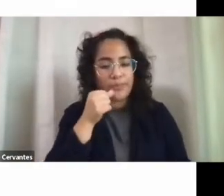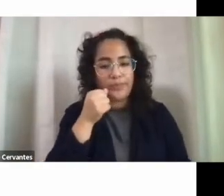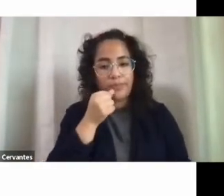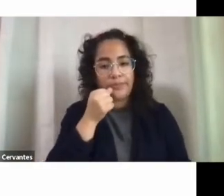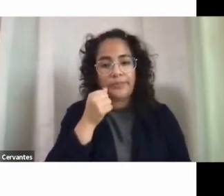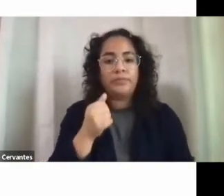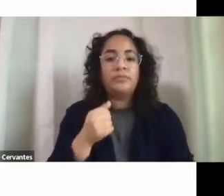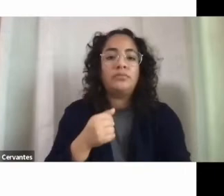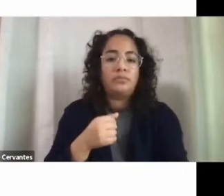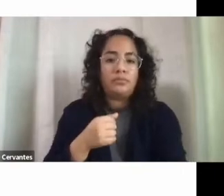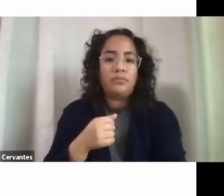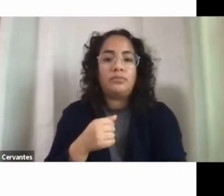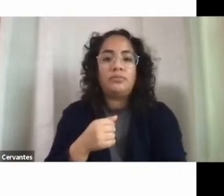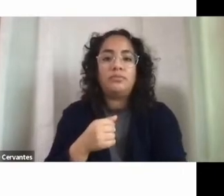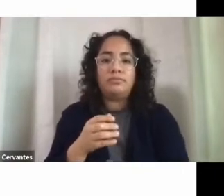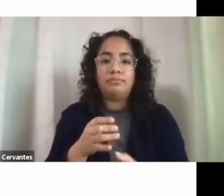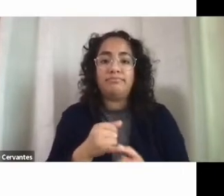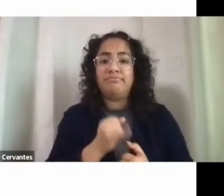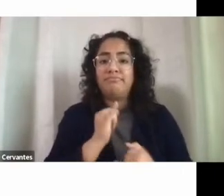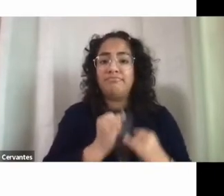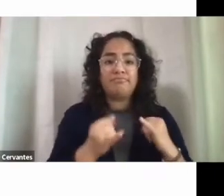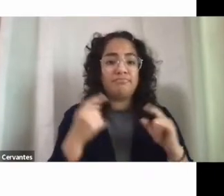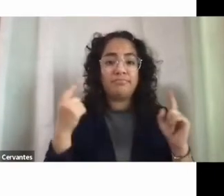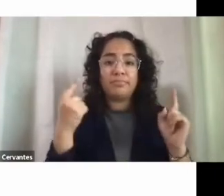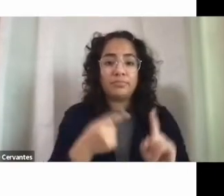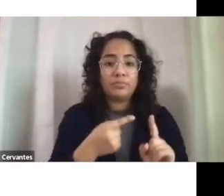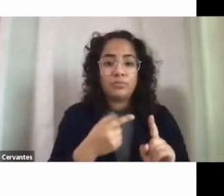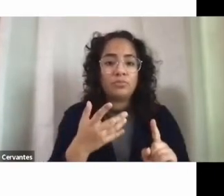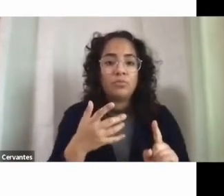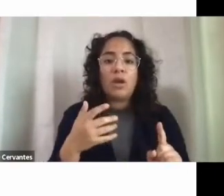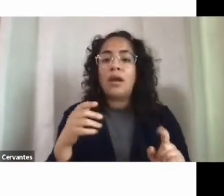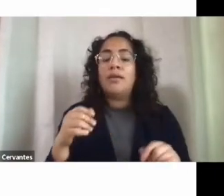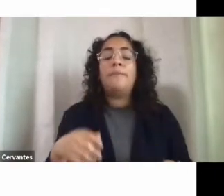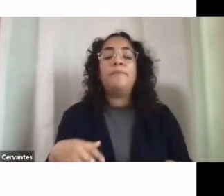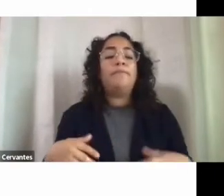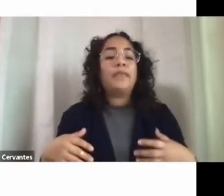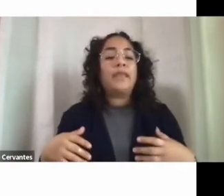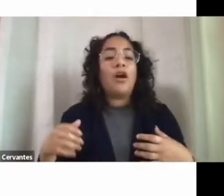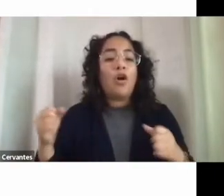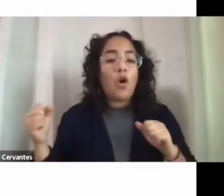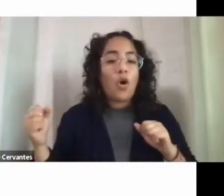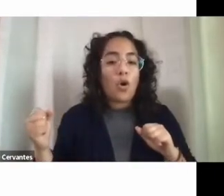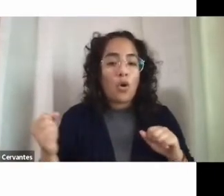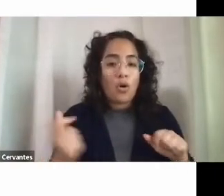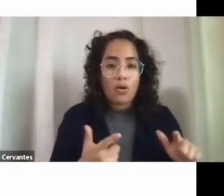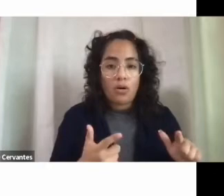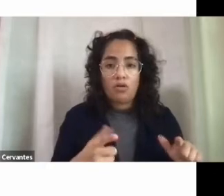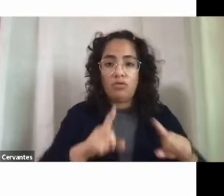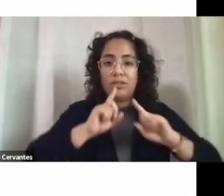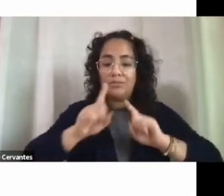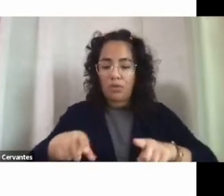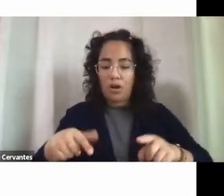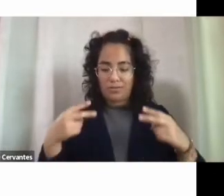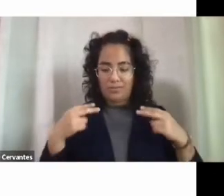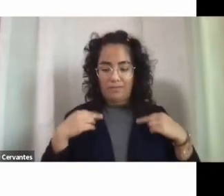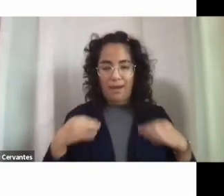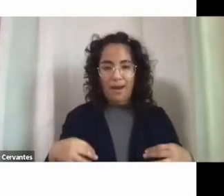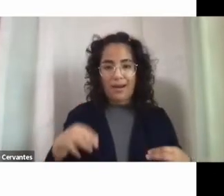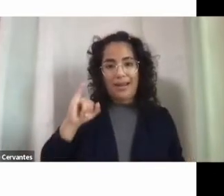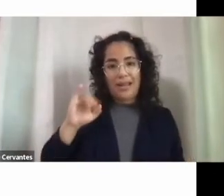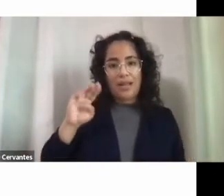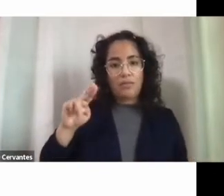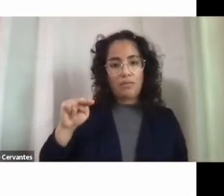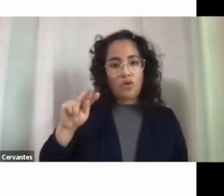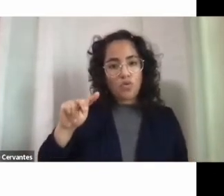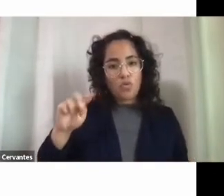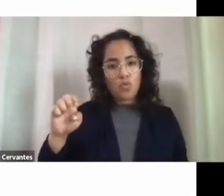here is every immune response that we have to an infection involves the good, productive immune response